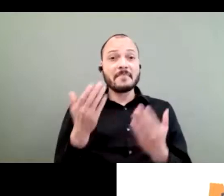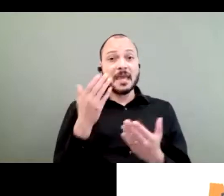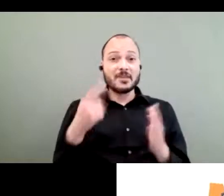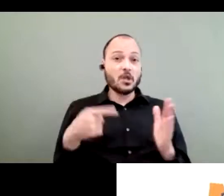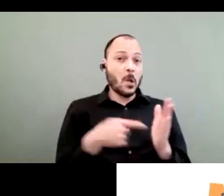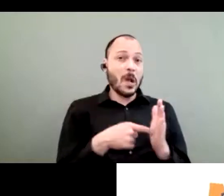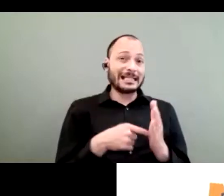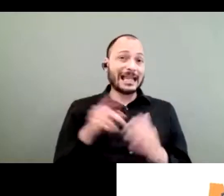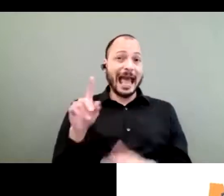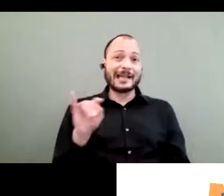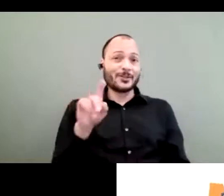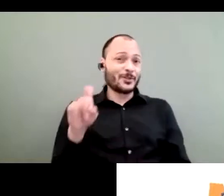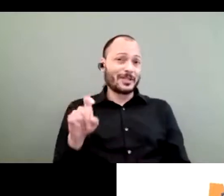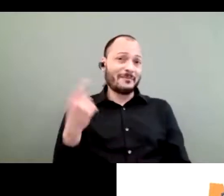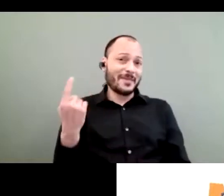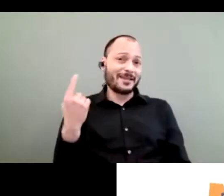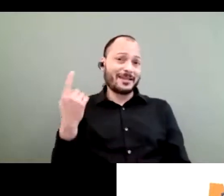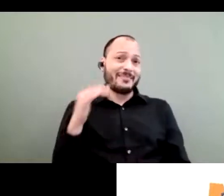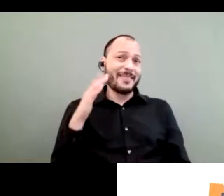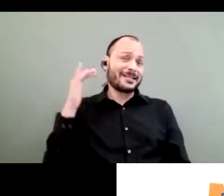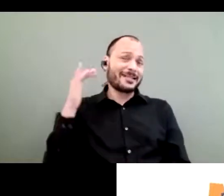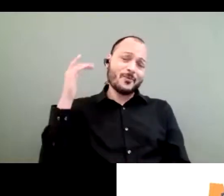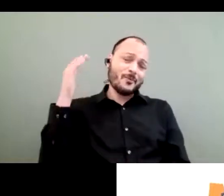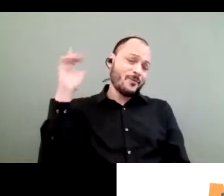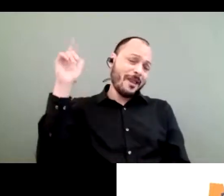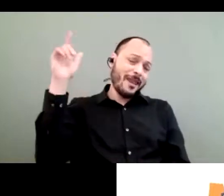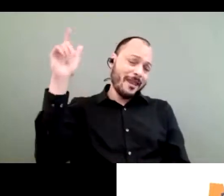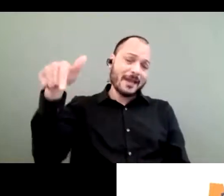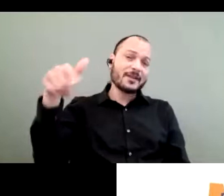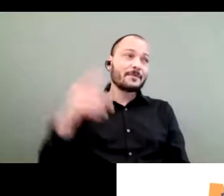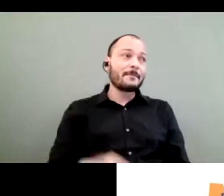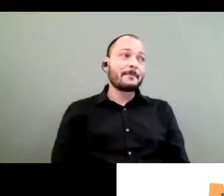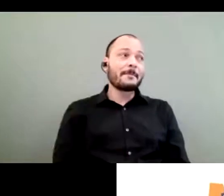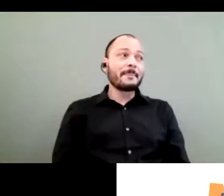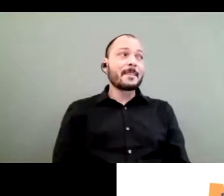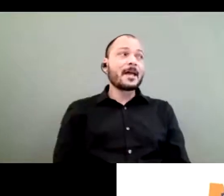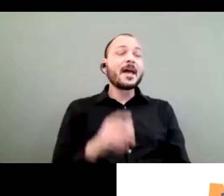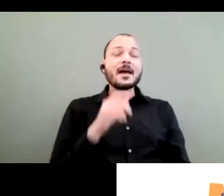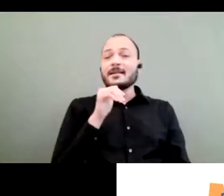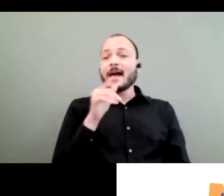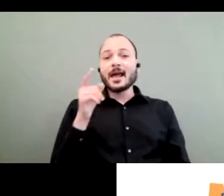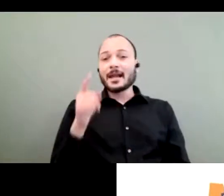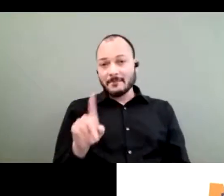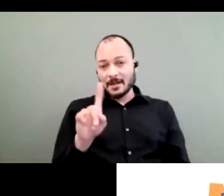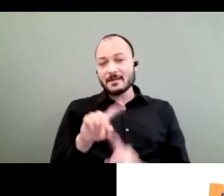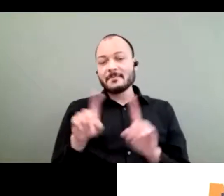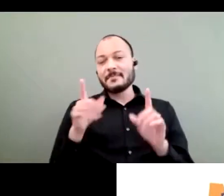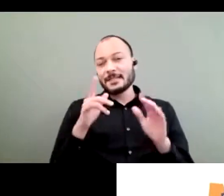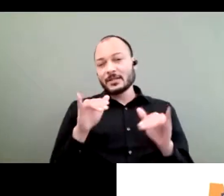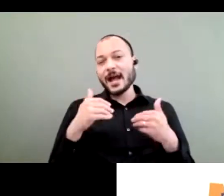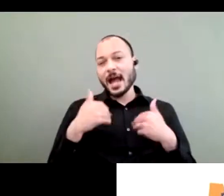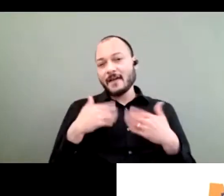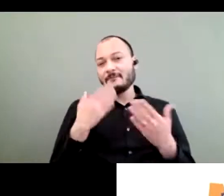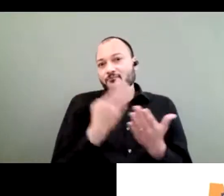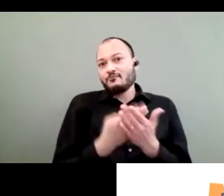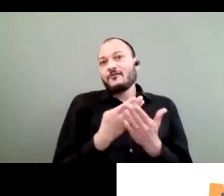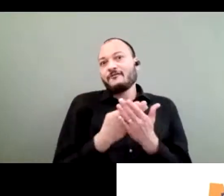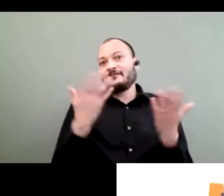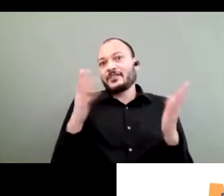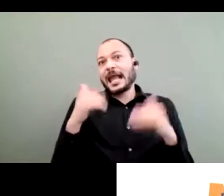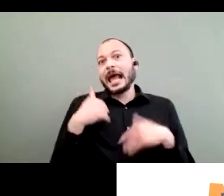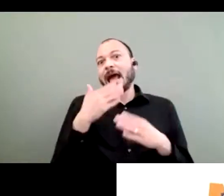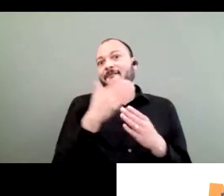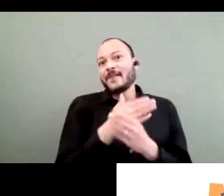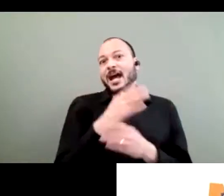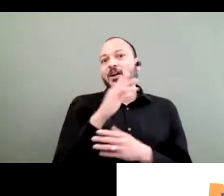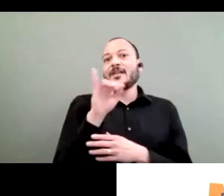something like that, but that's like way down the line and not likely to happen, but you still have proof that, hey, I filed the ITIN